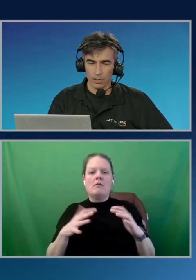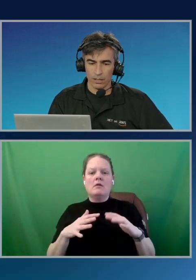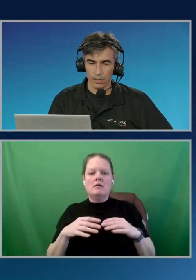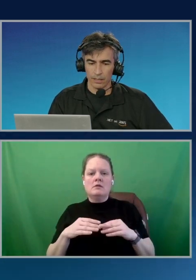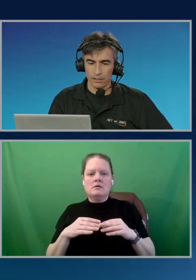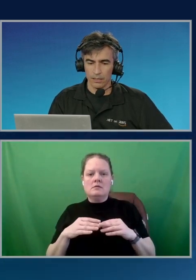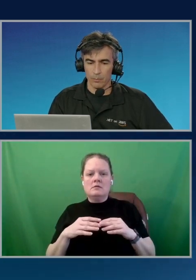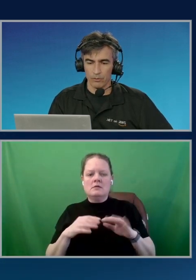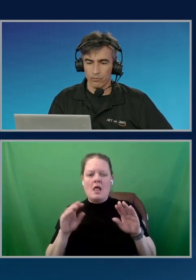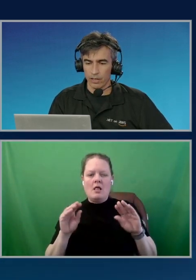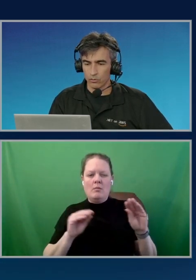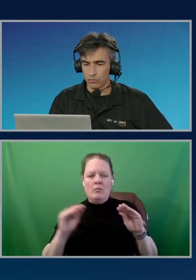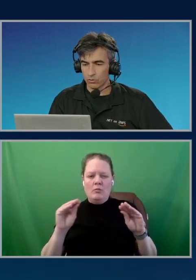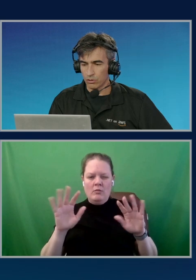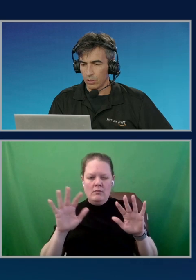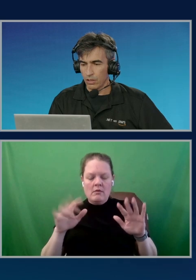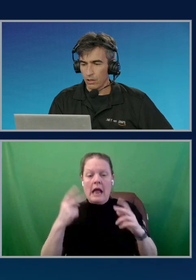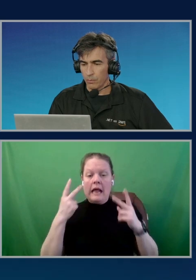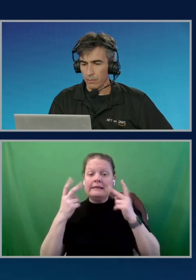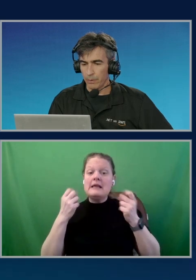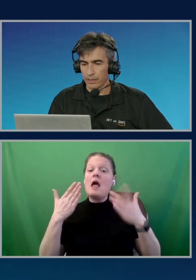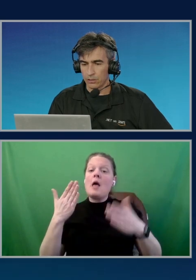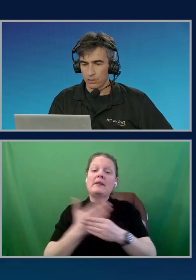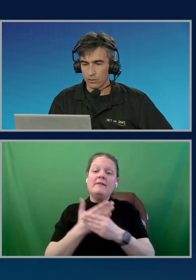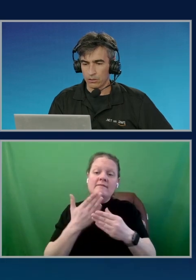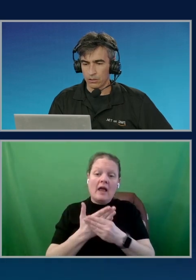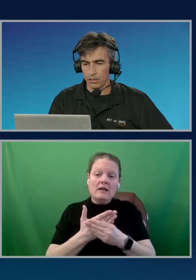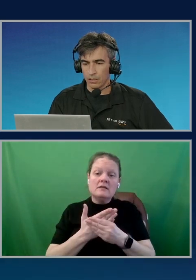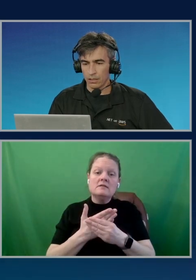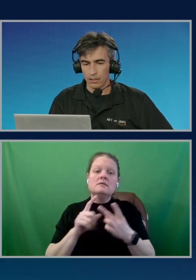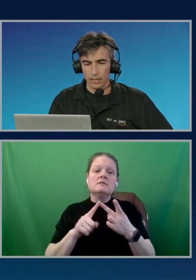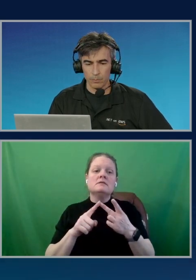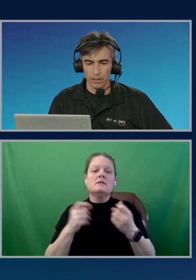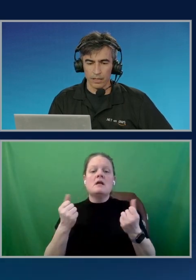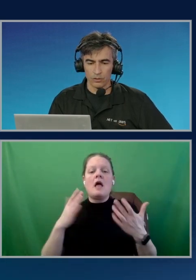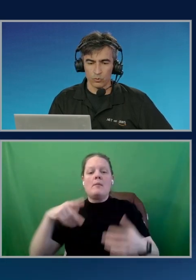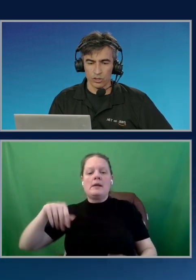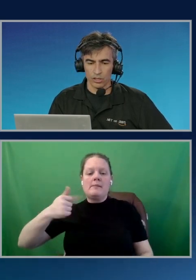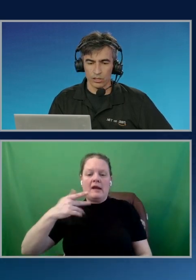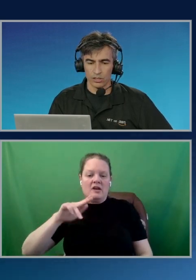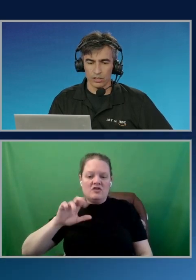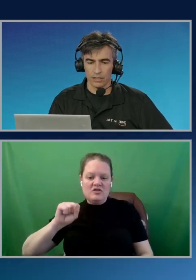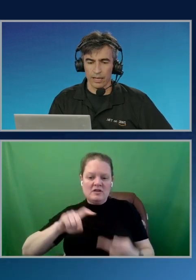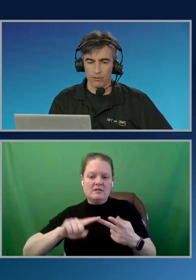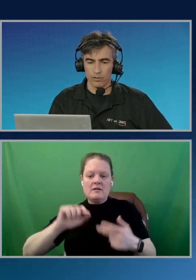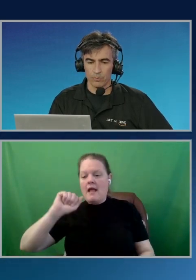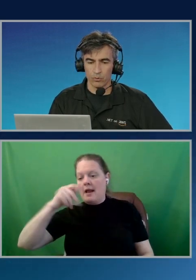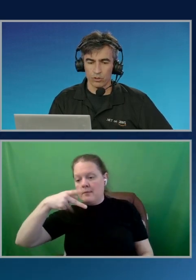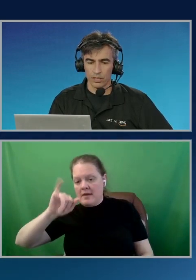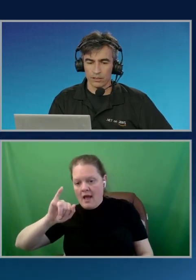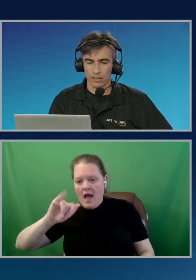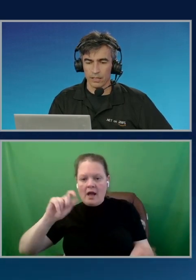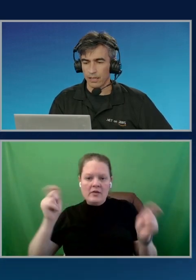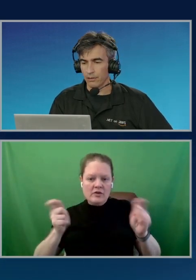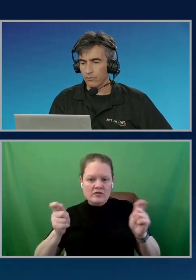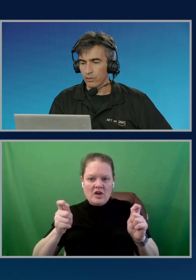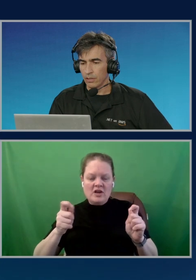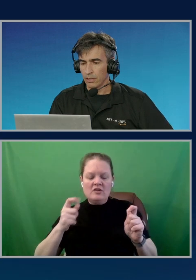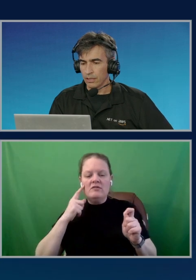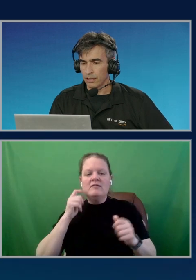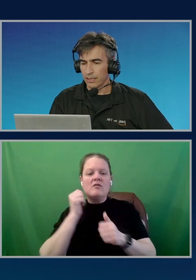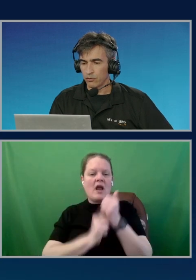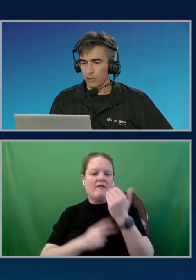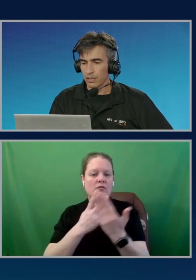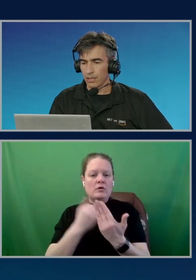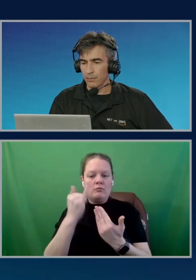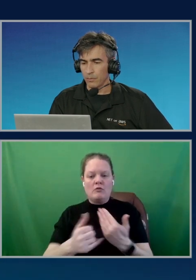more. I can see how many files, how many packages, APIs were changed in every project that I have.